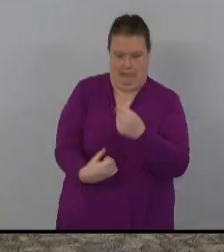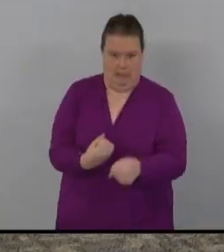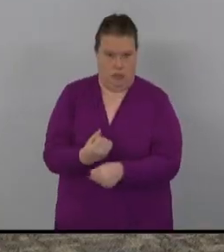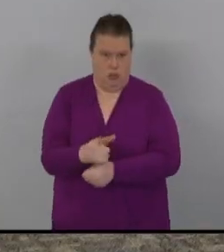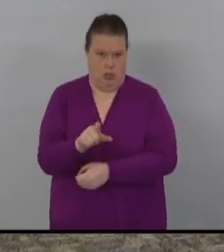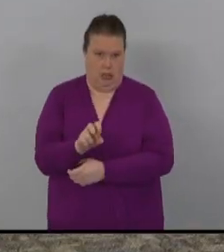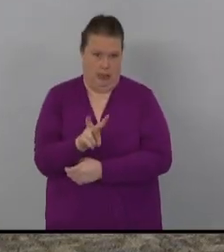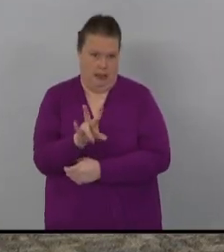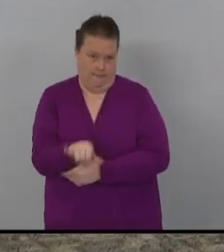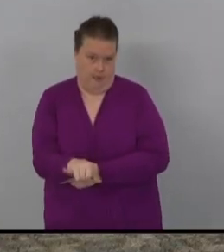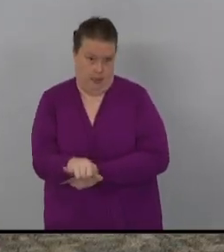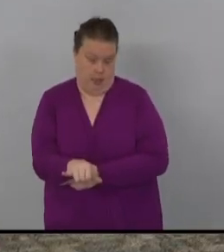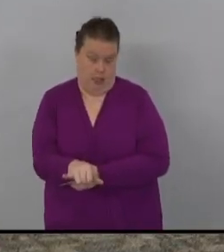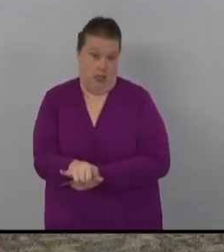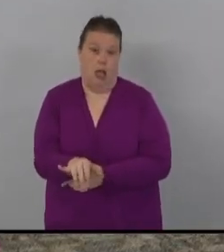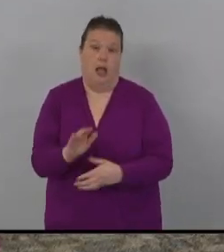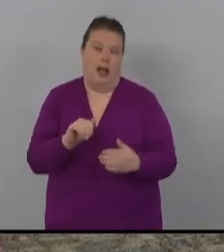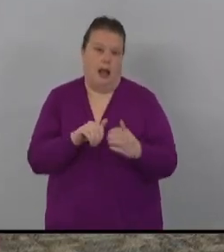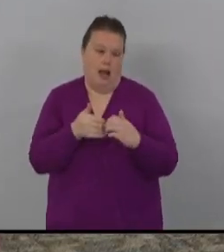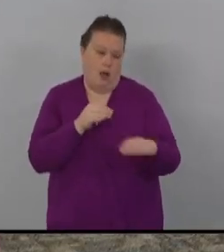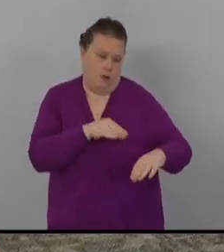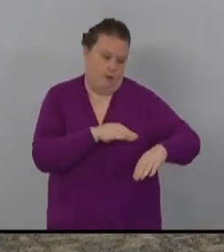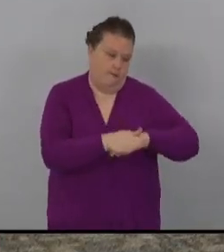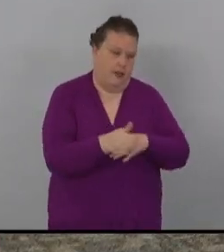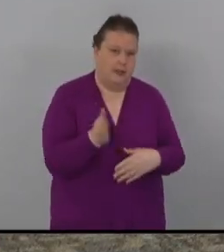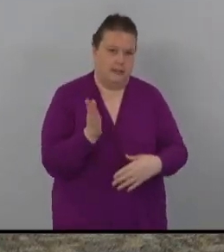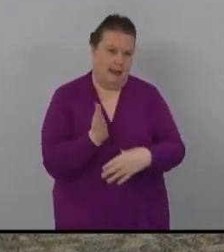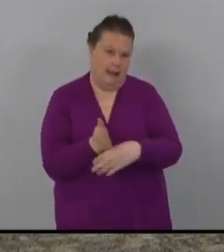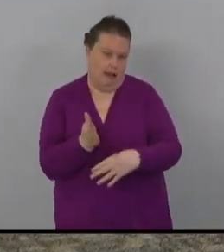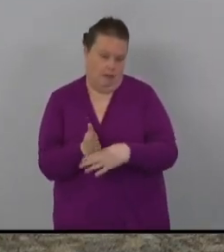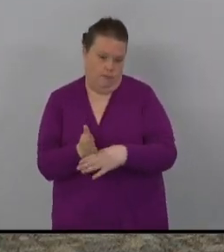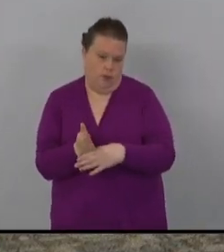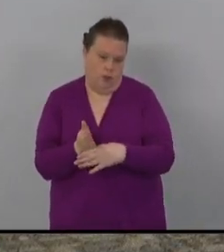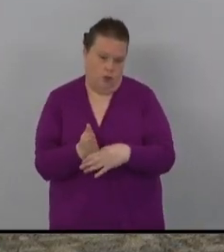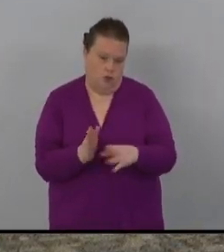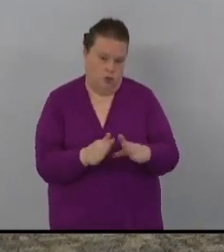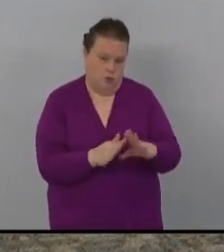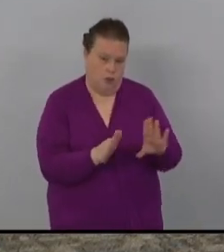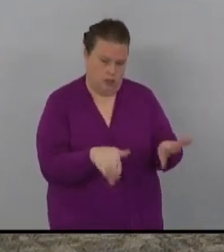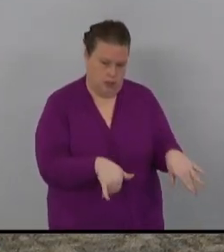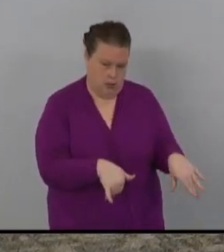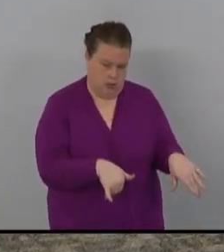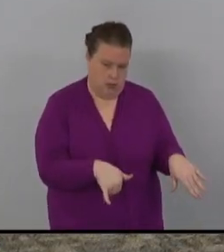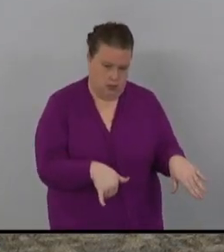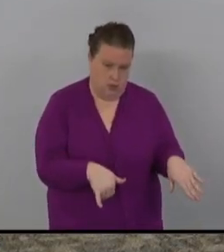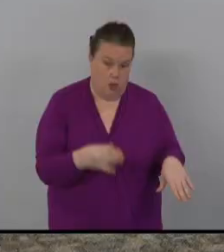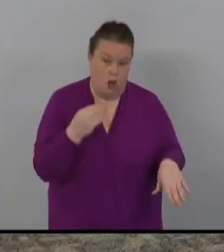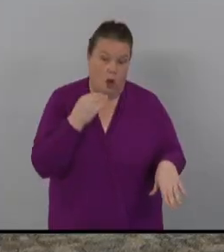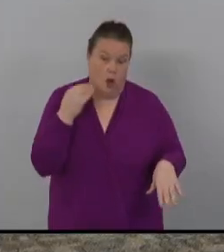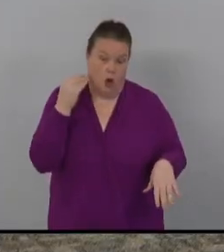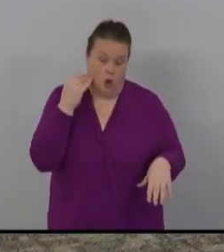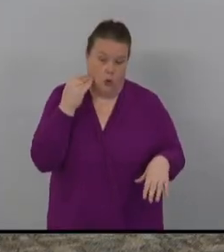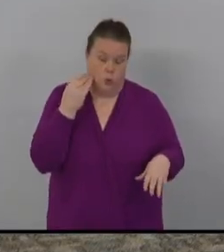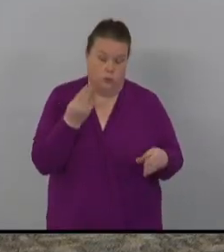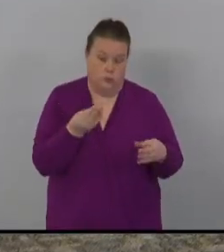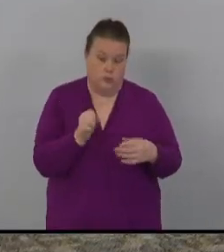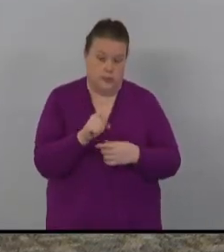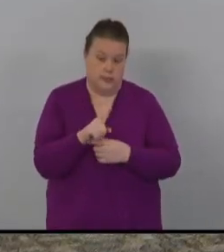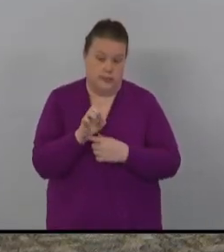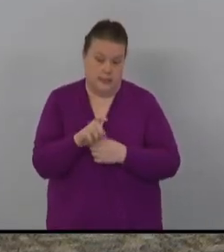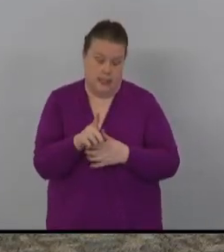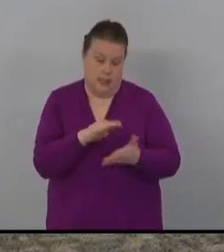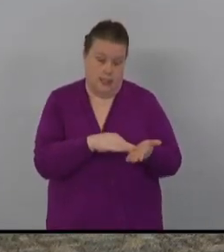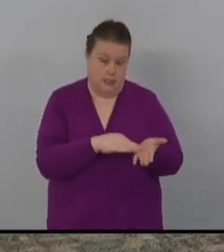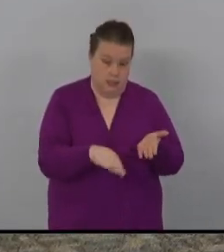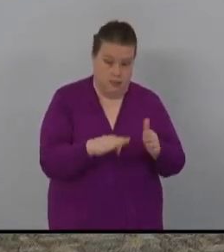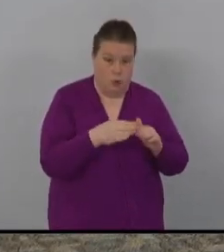on the average resident. So with that homestead exemption, it would go down $222 a year.